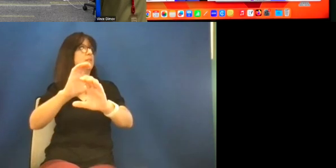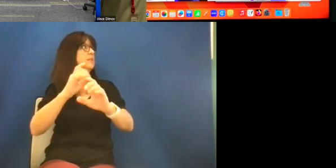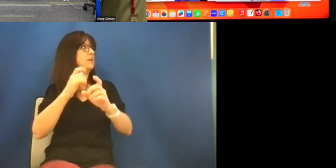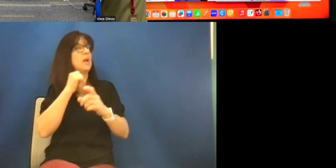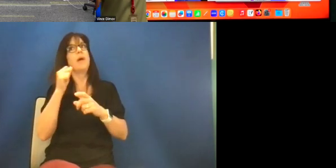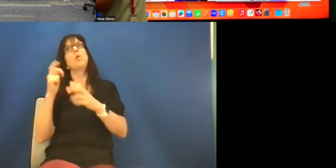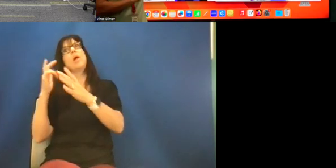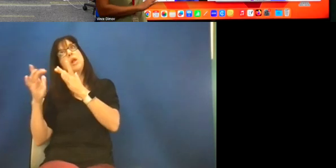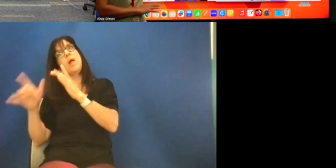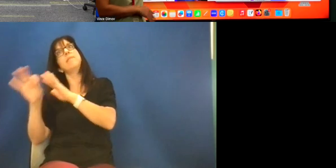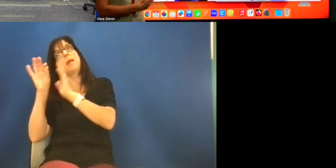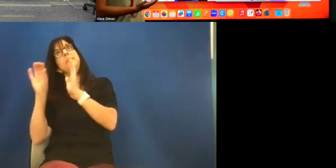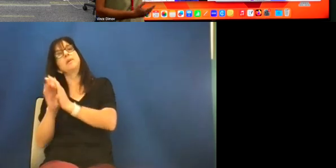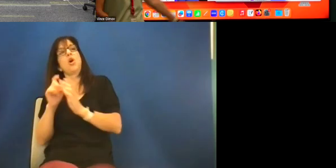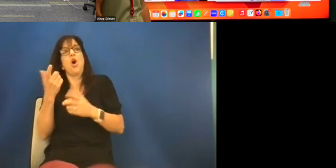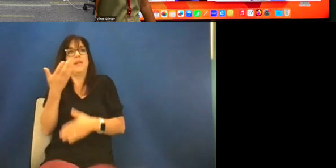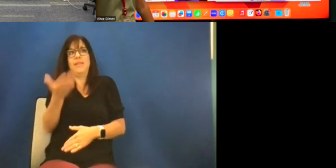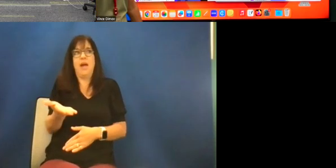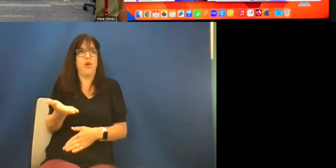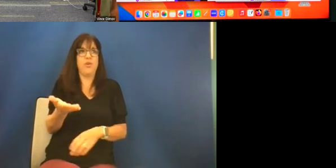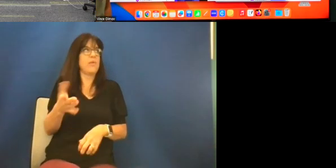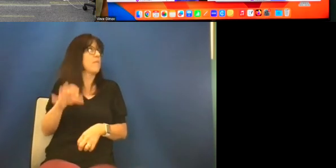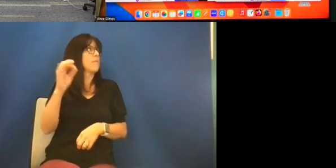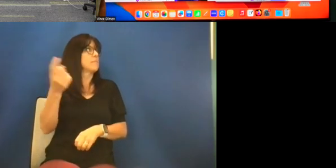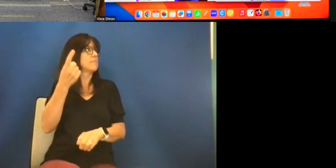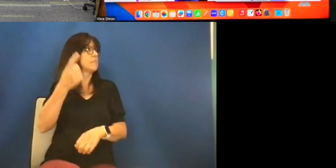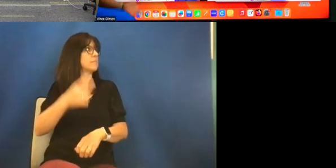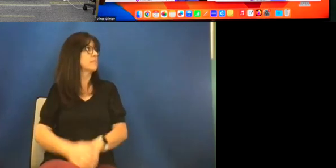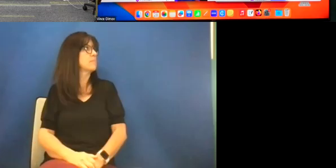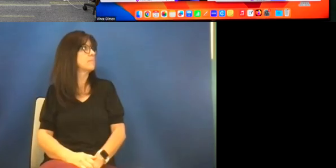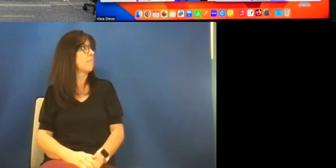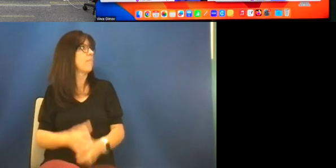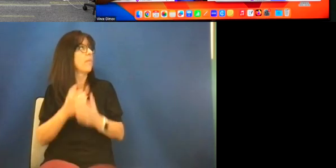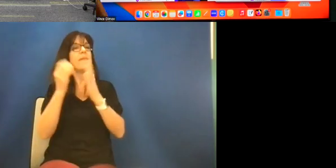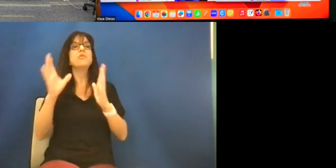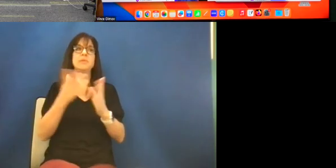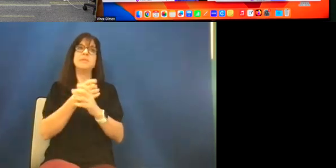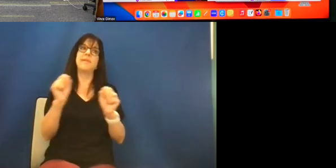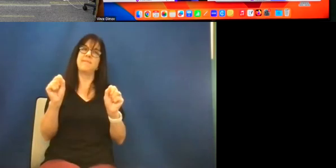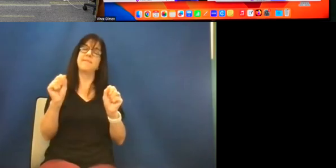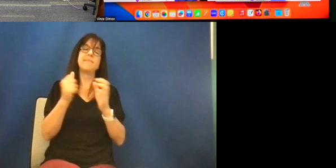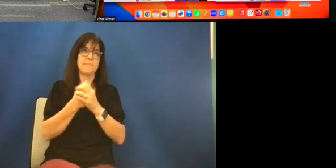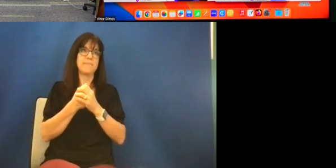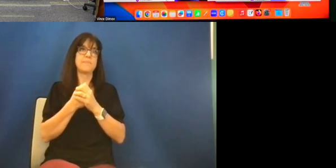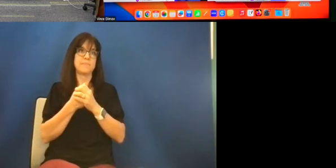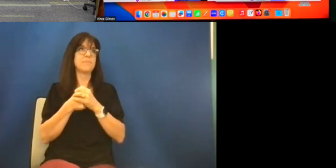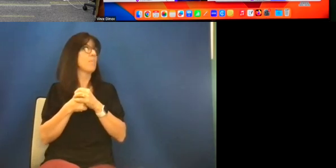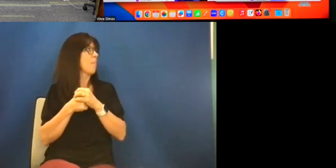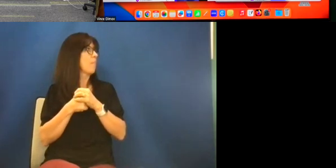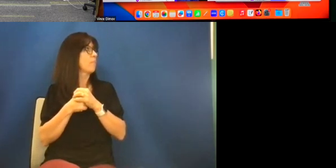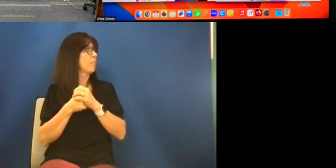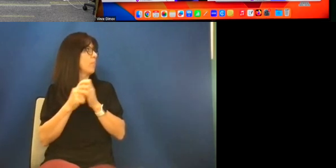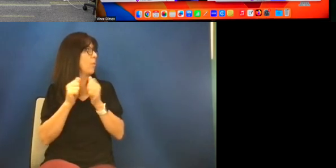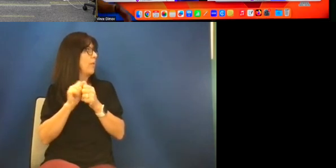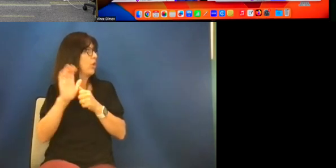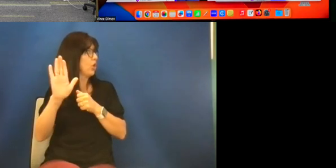to the internet and find a picture. Like it's already right there and you can find something, which is really cool. And they're student safe as well. So in hers,